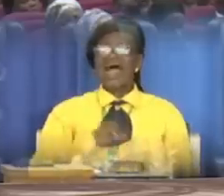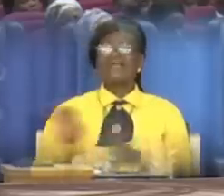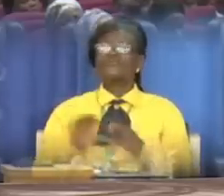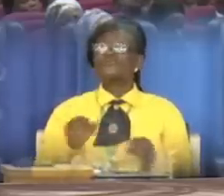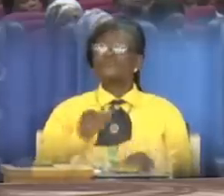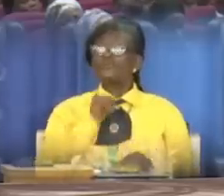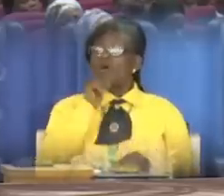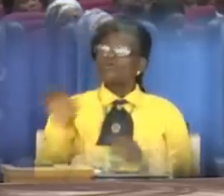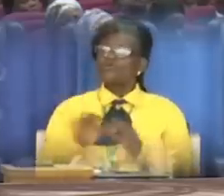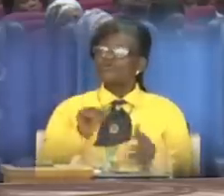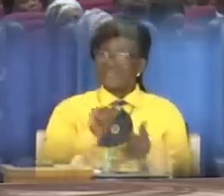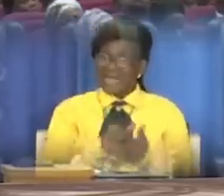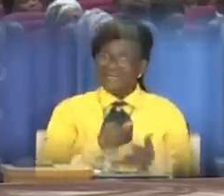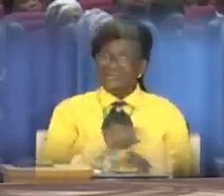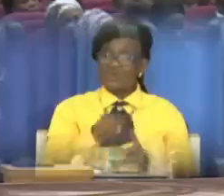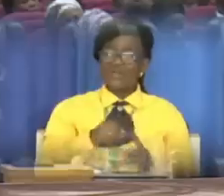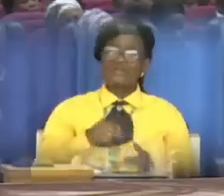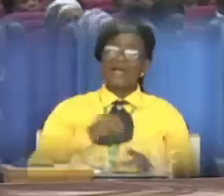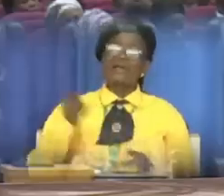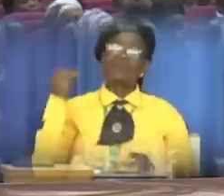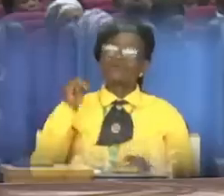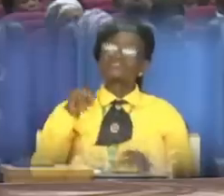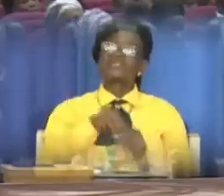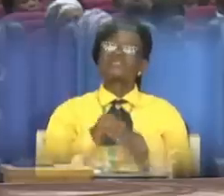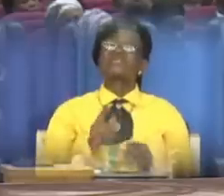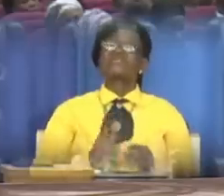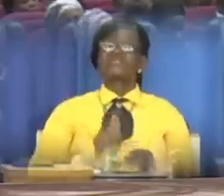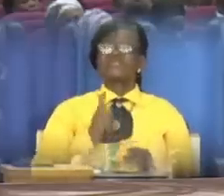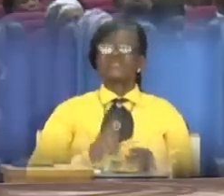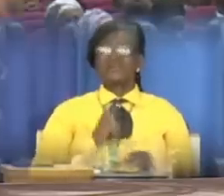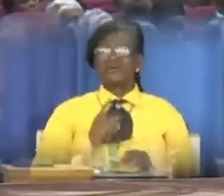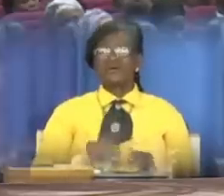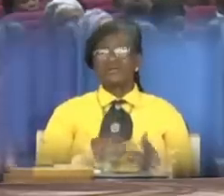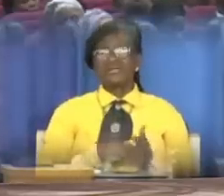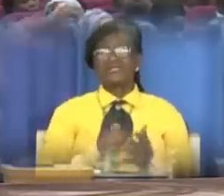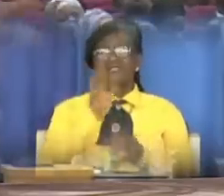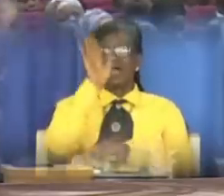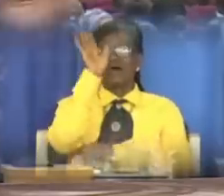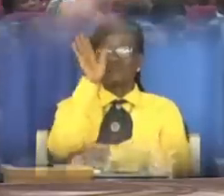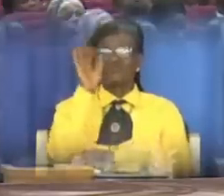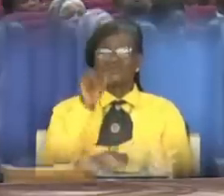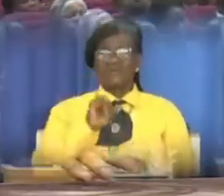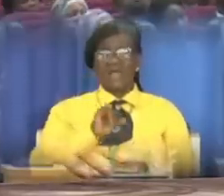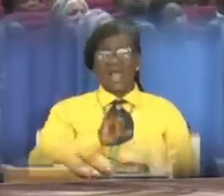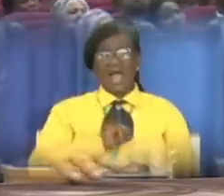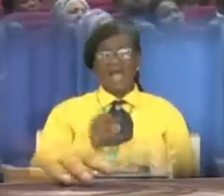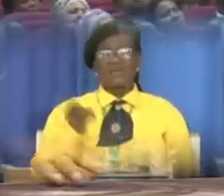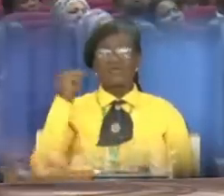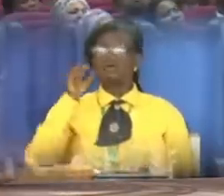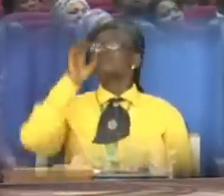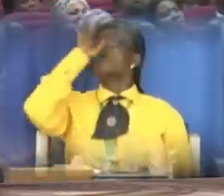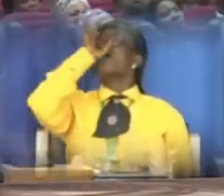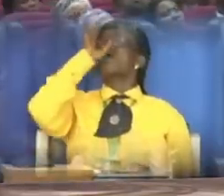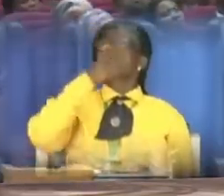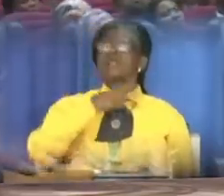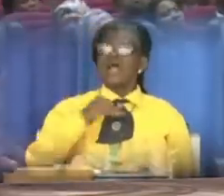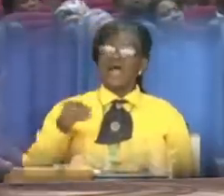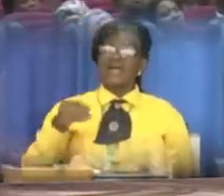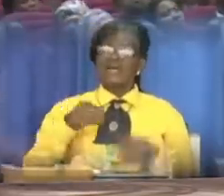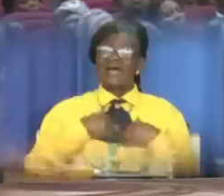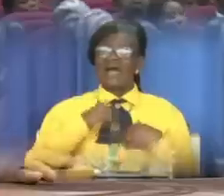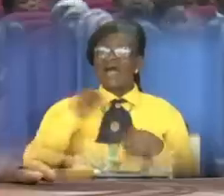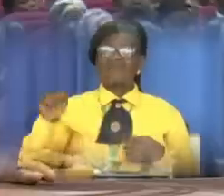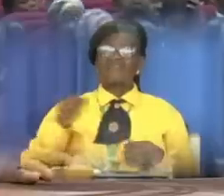And this afternoon, I've eaten, I've taken my lunch. My next lecture for my students, I think, is going